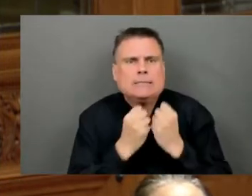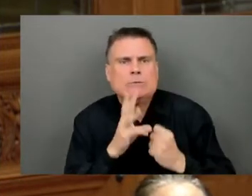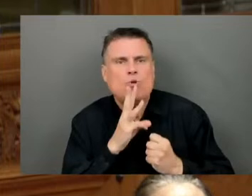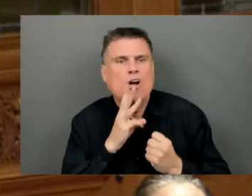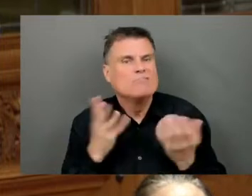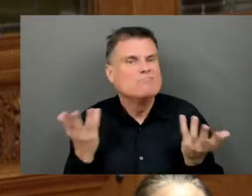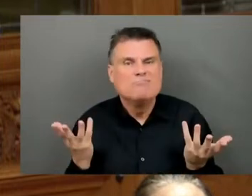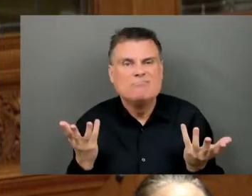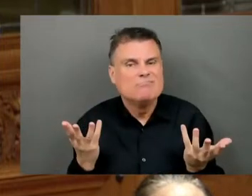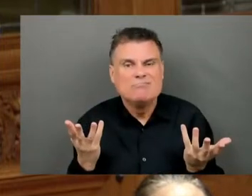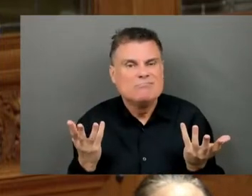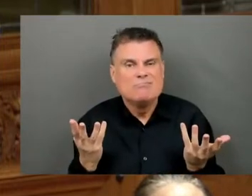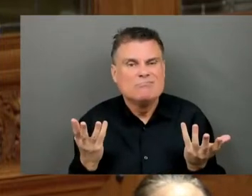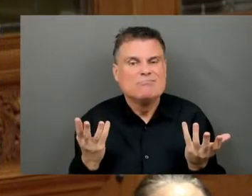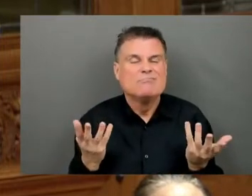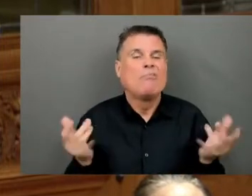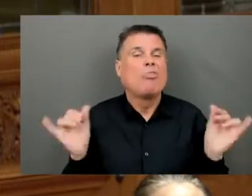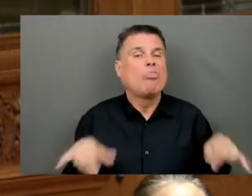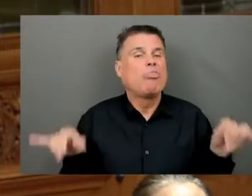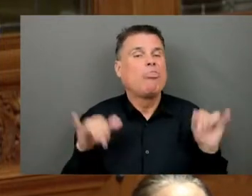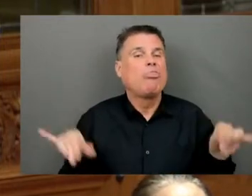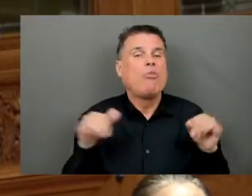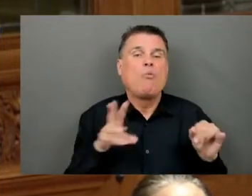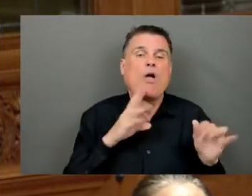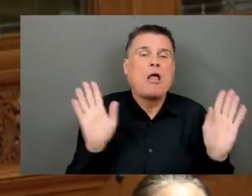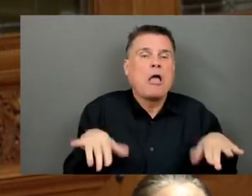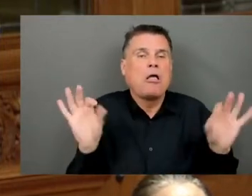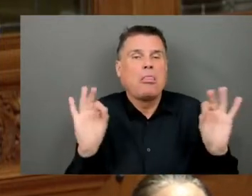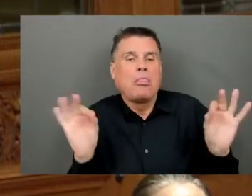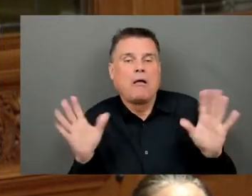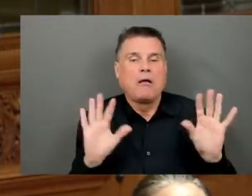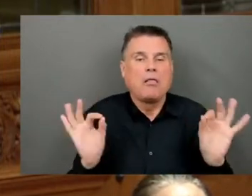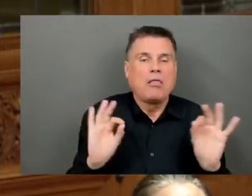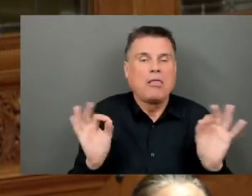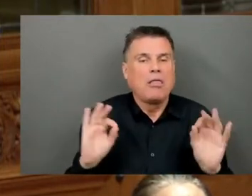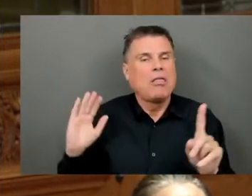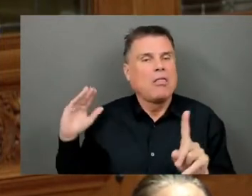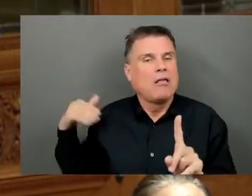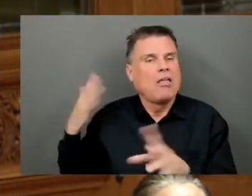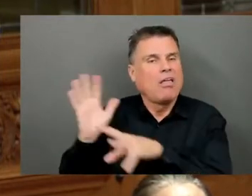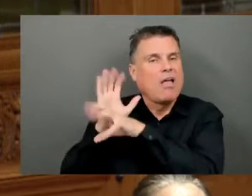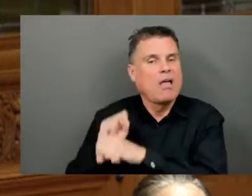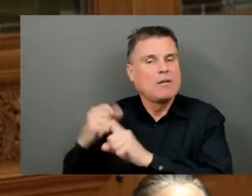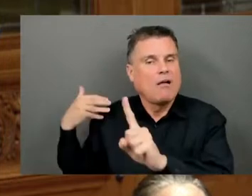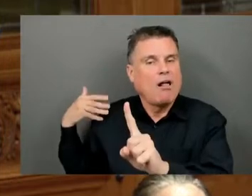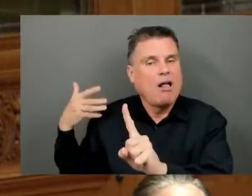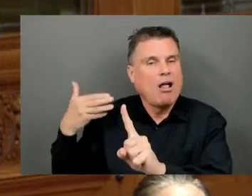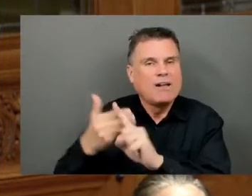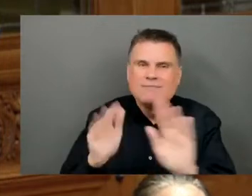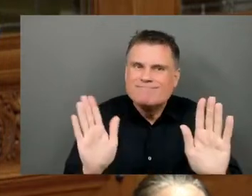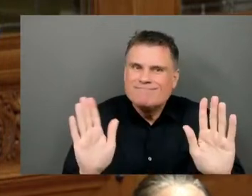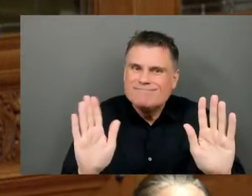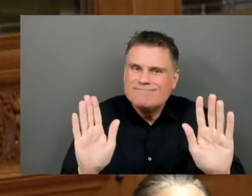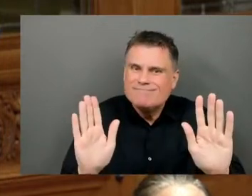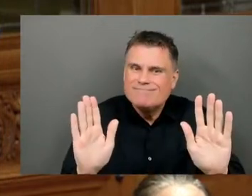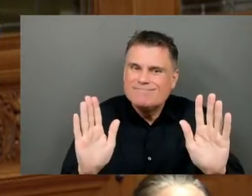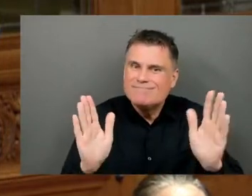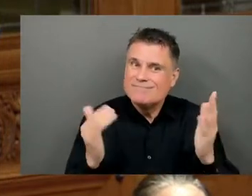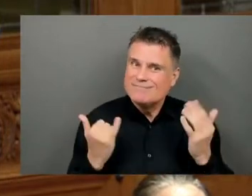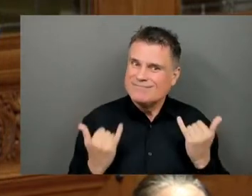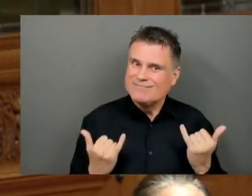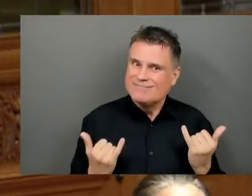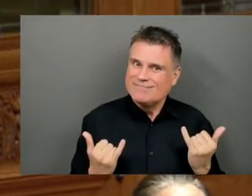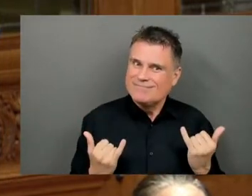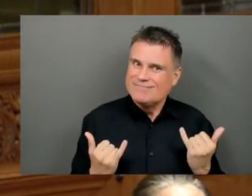and somehow arrive at different outcomes than the ones that we are getting now. Today, I feel the